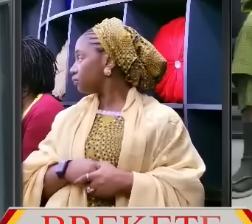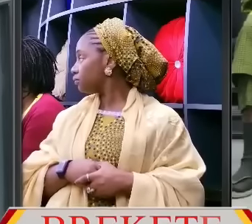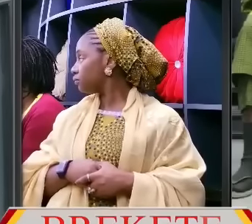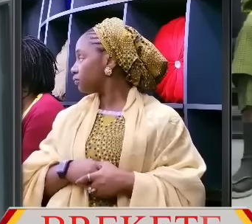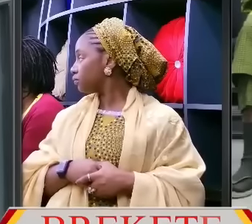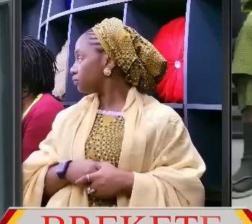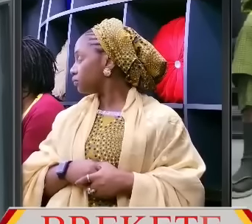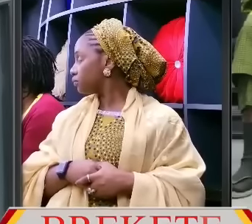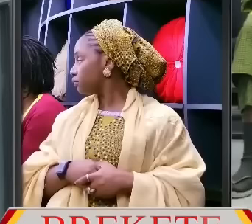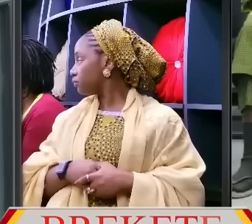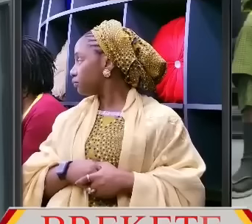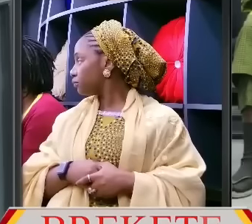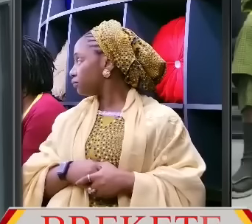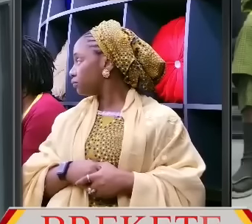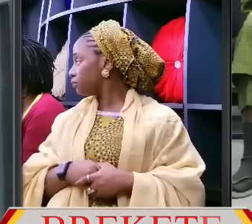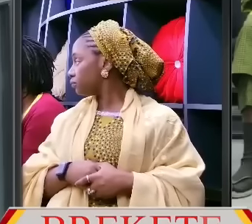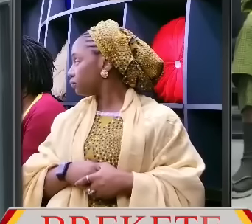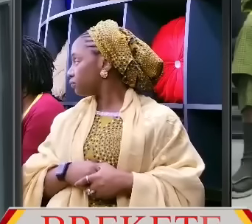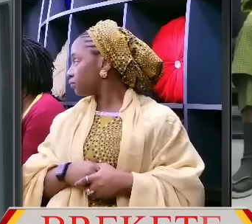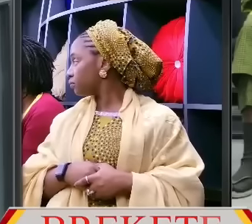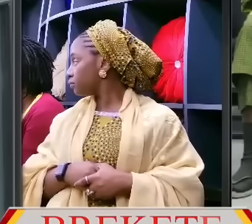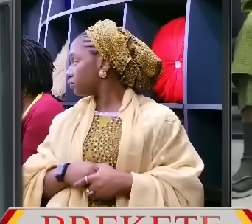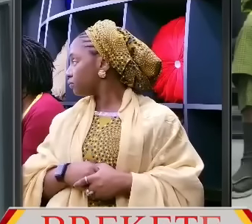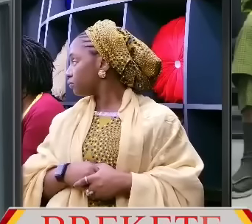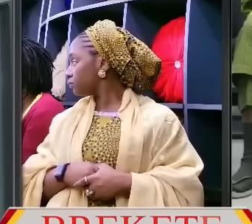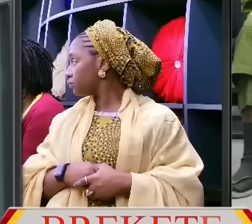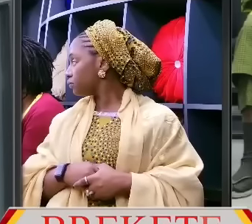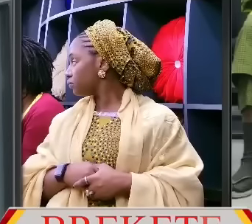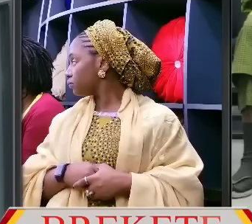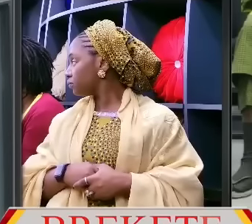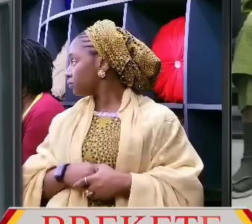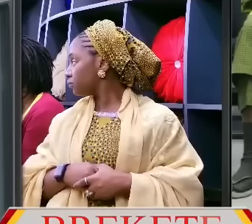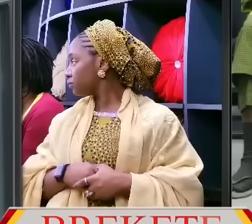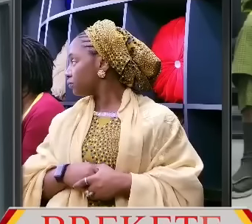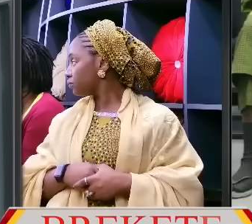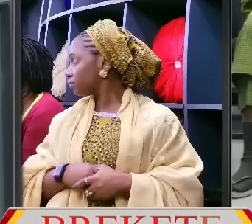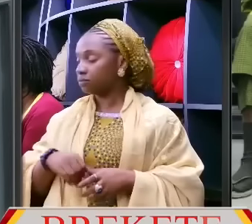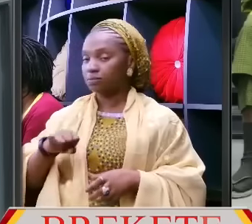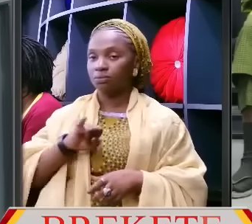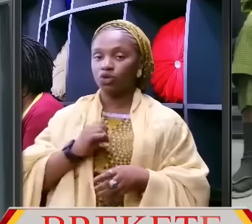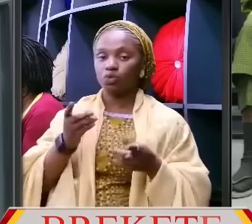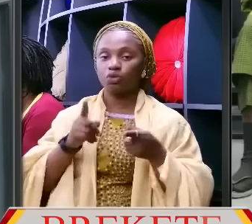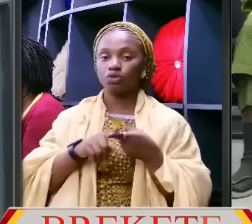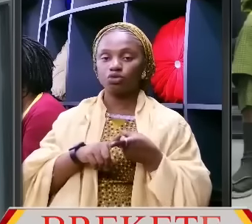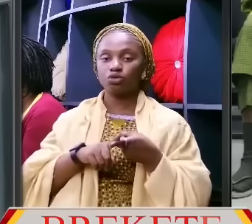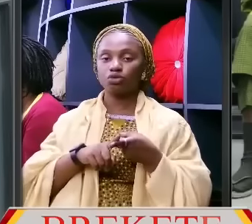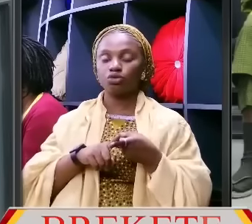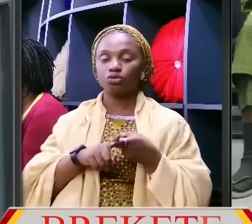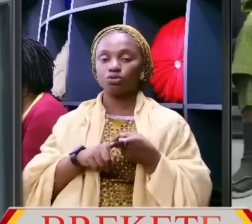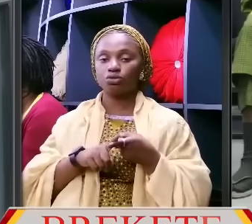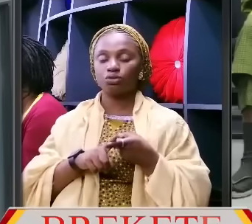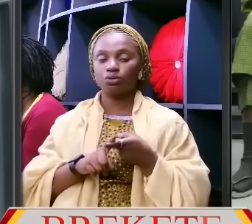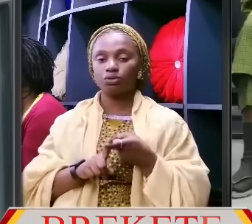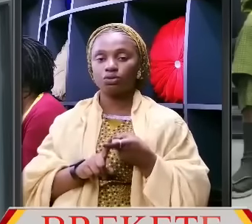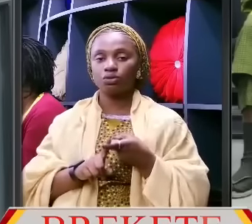And before I raise up my hand, I want a 1 minute starlet for my late father, the great mama.